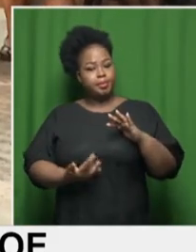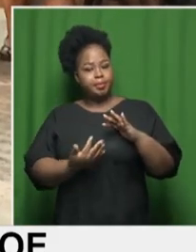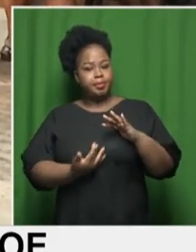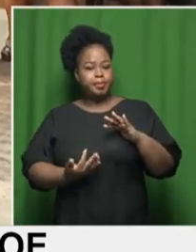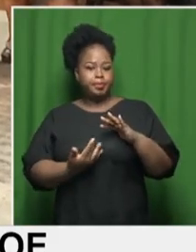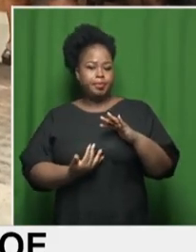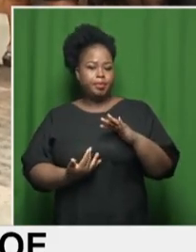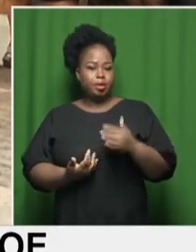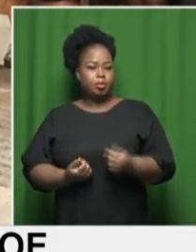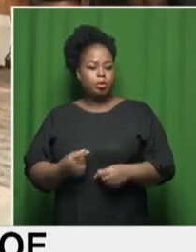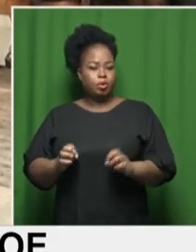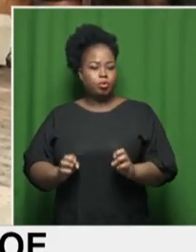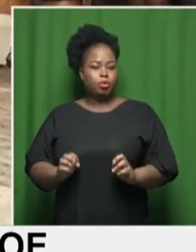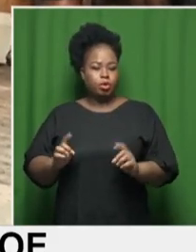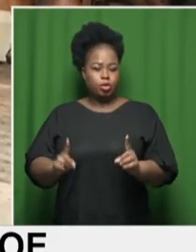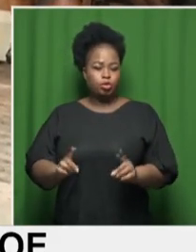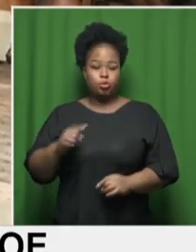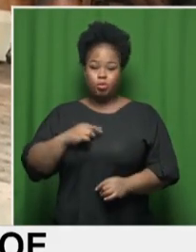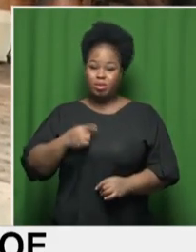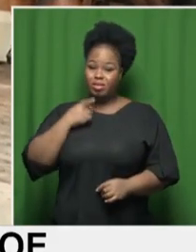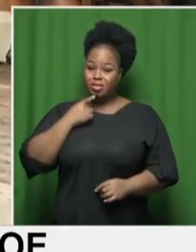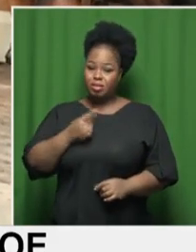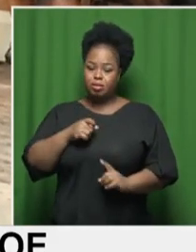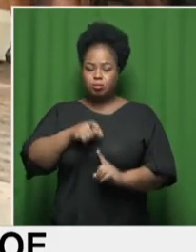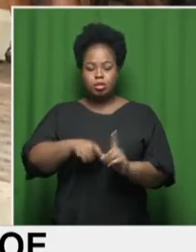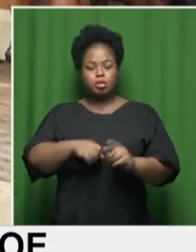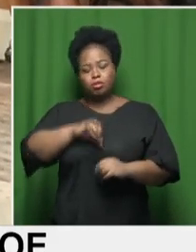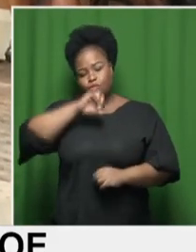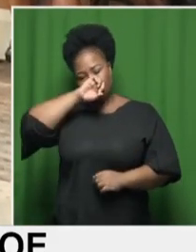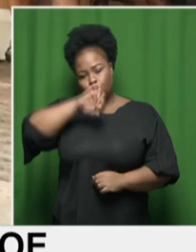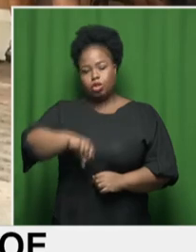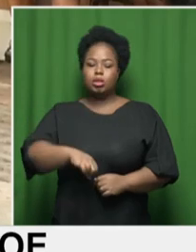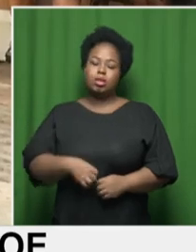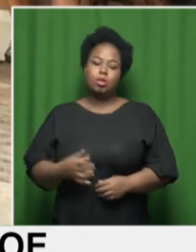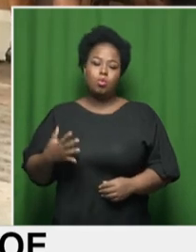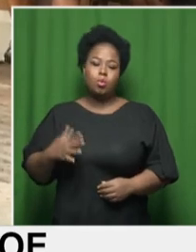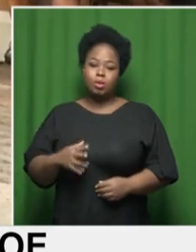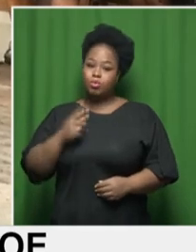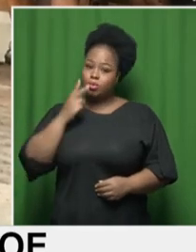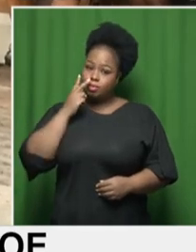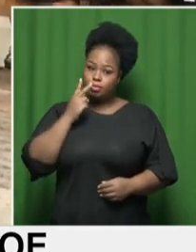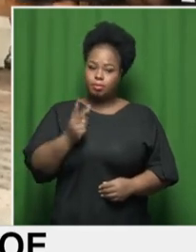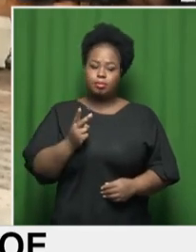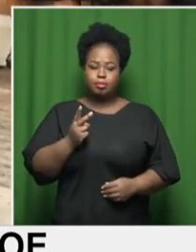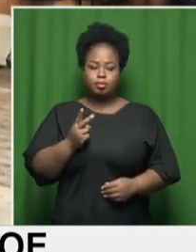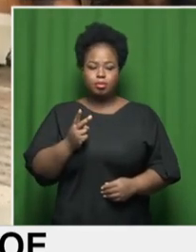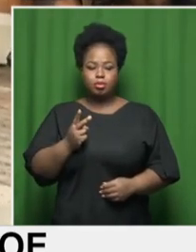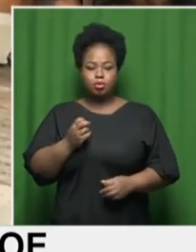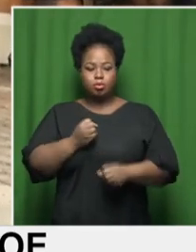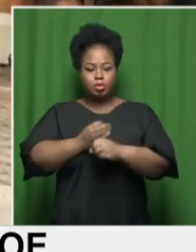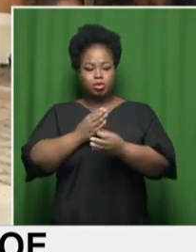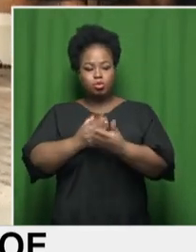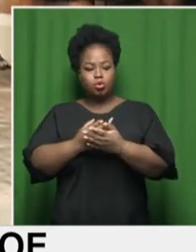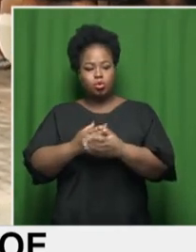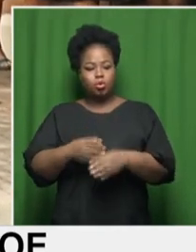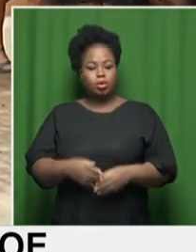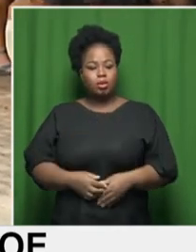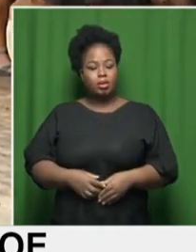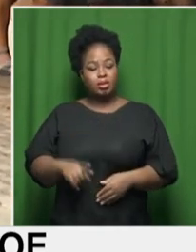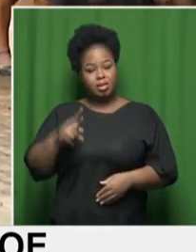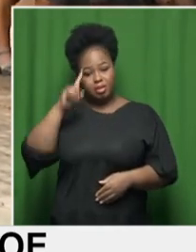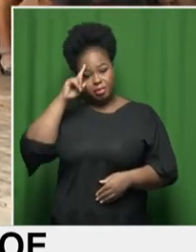about education, that he was one person who loved and wanted to see and make sure that black child